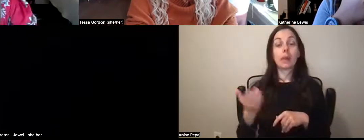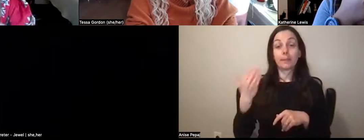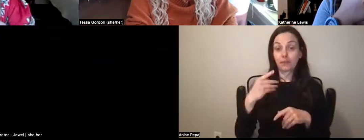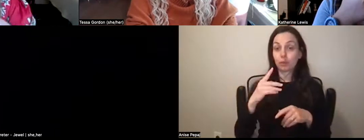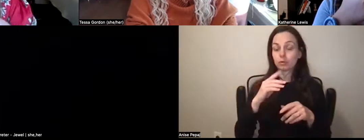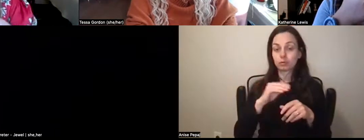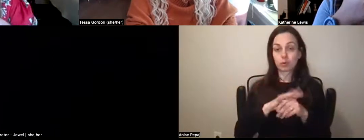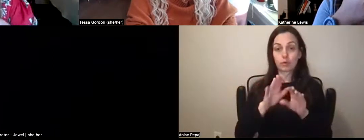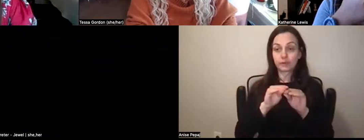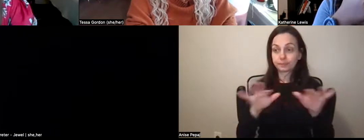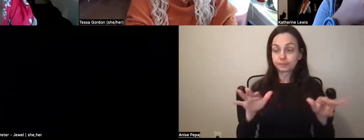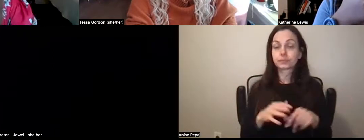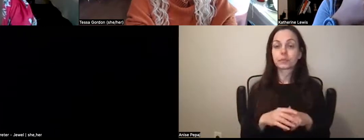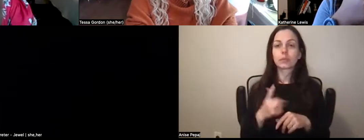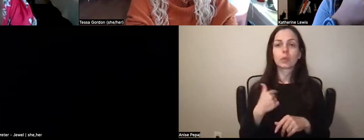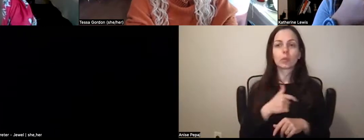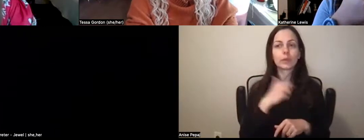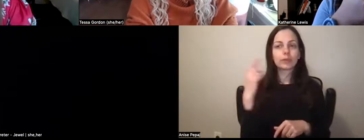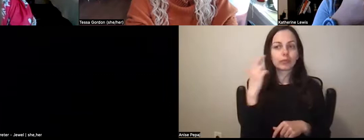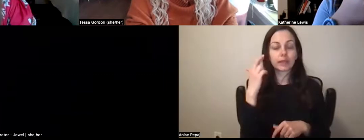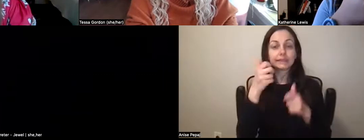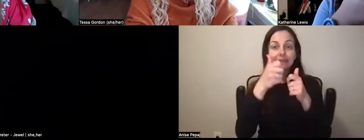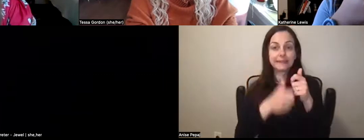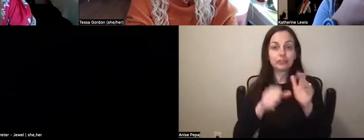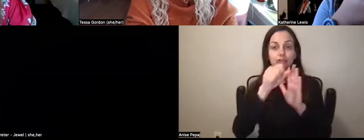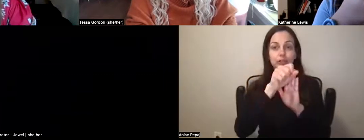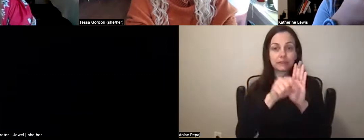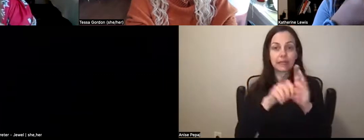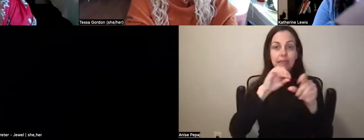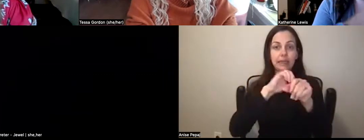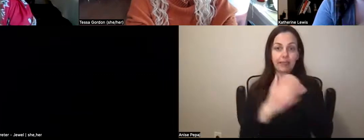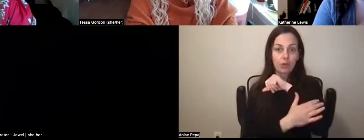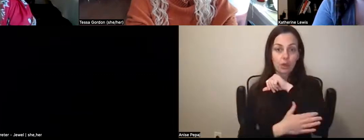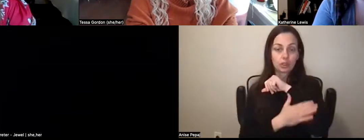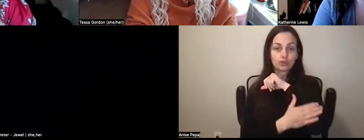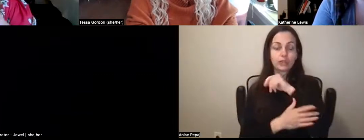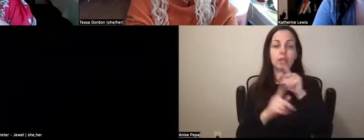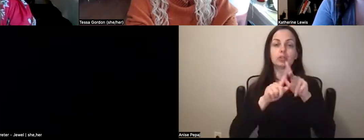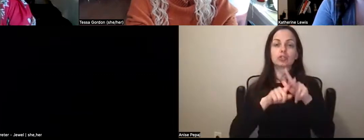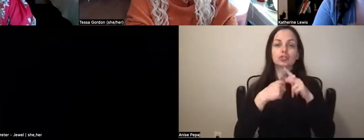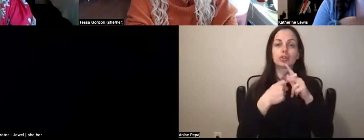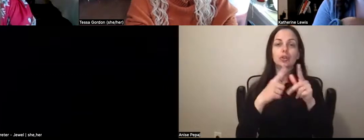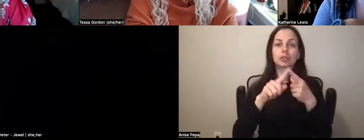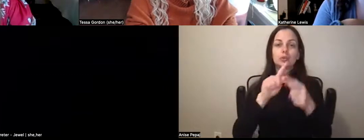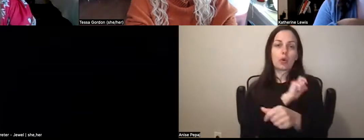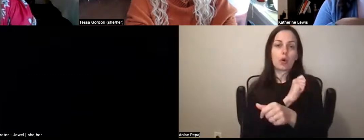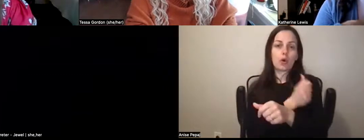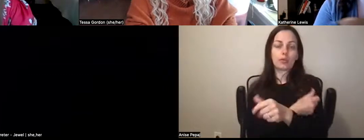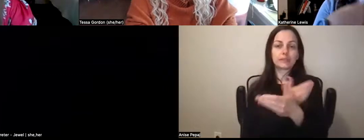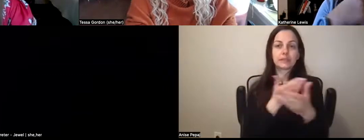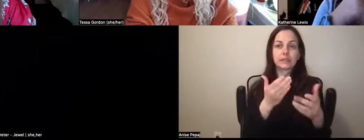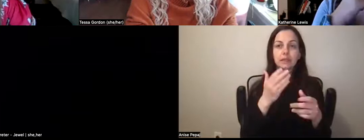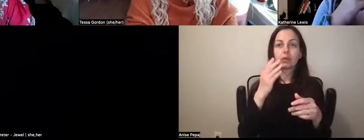find that every state in the country has started to authorize these things called crisis standards